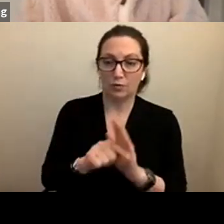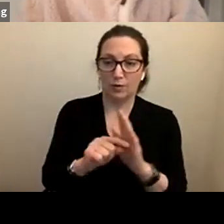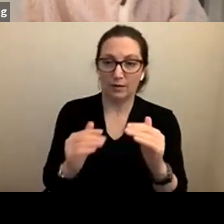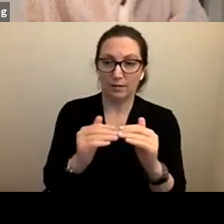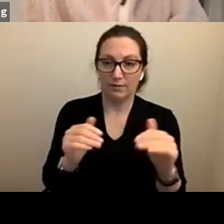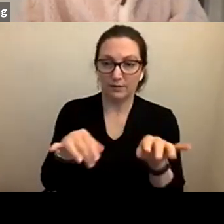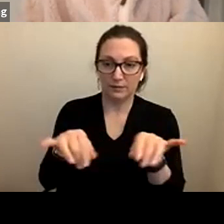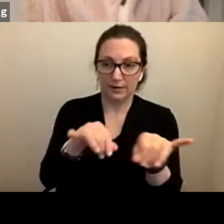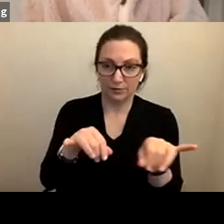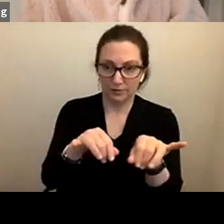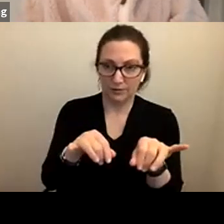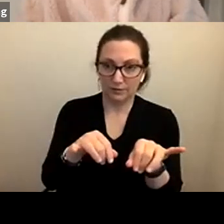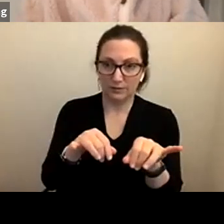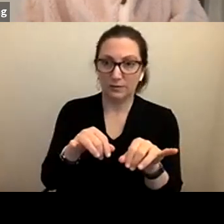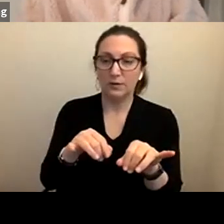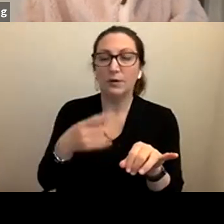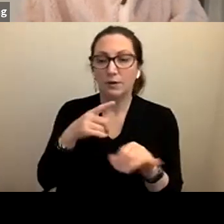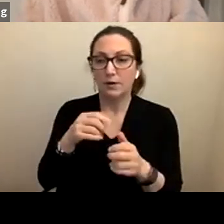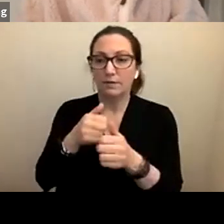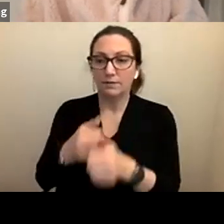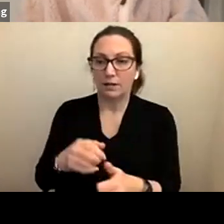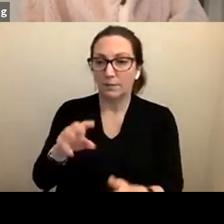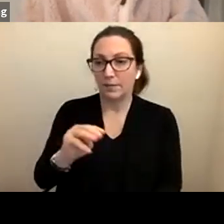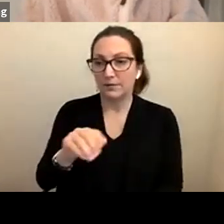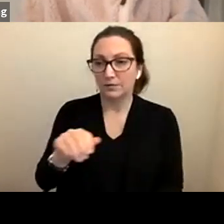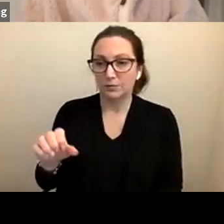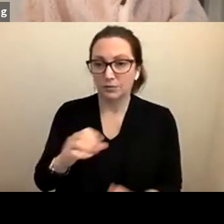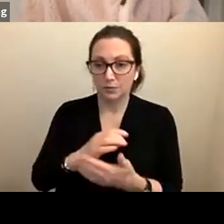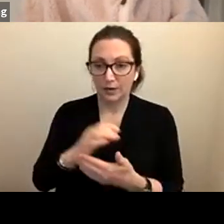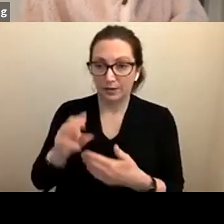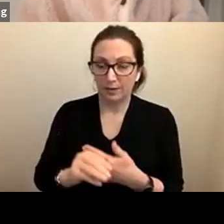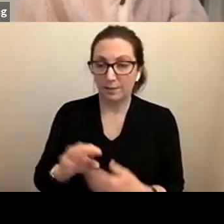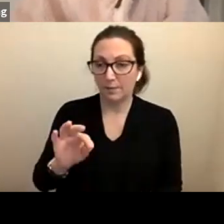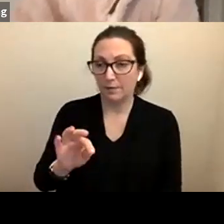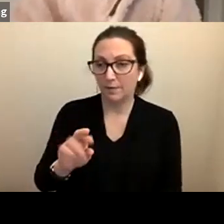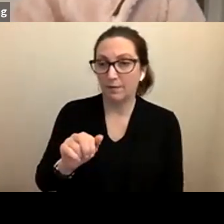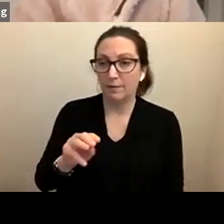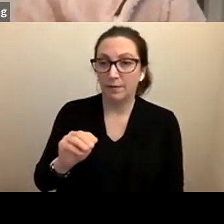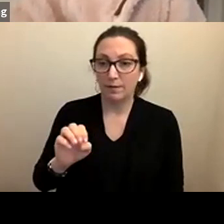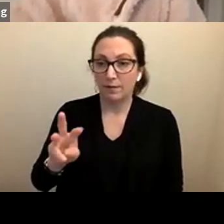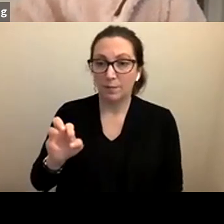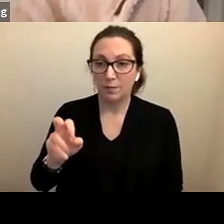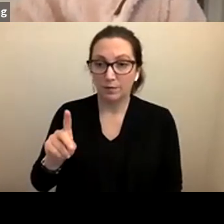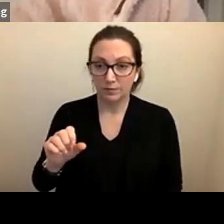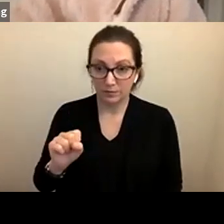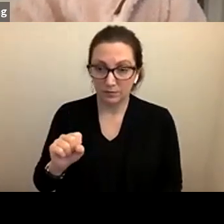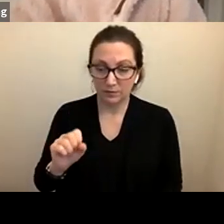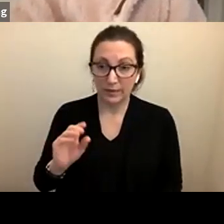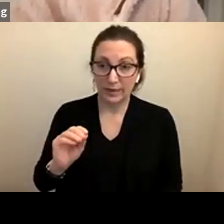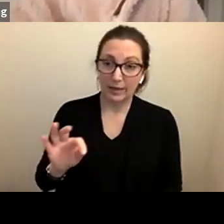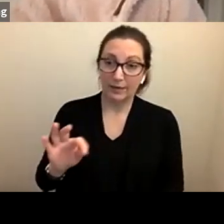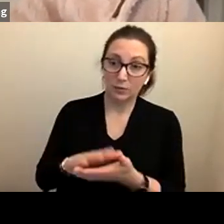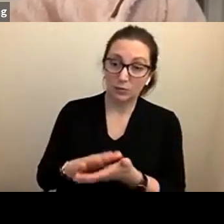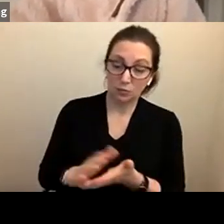the Massachusetts curriculum frameworks. And so if the grades that were submitted by schools are